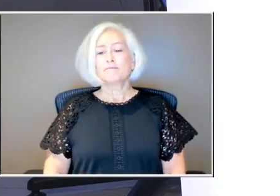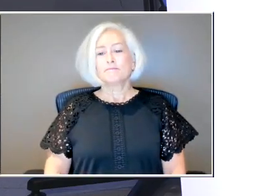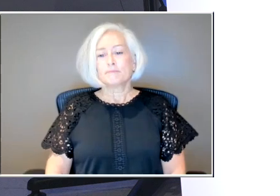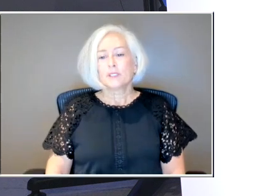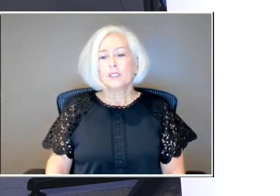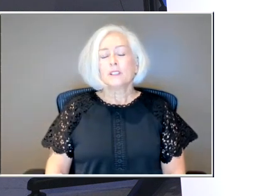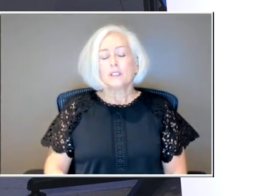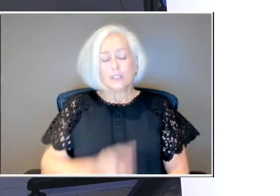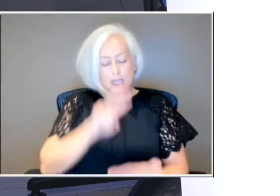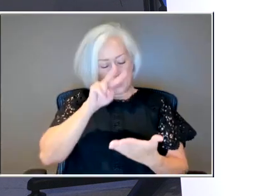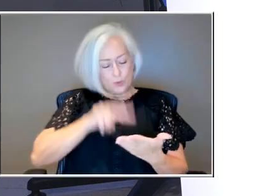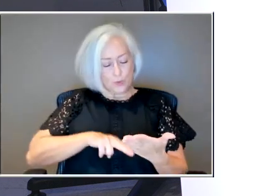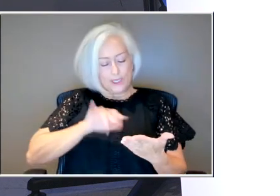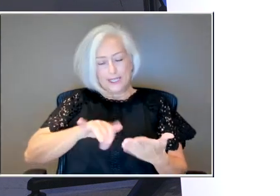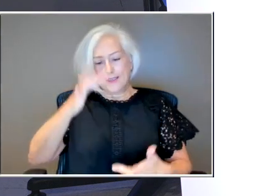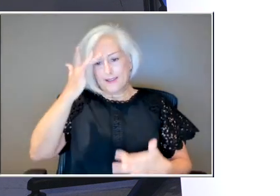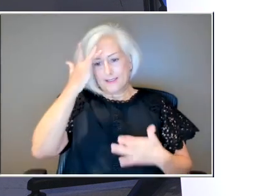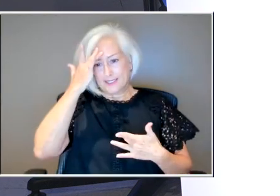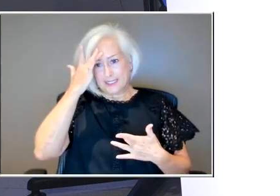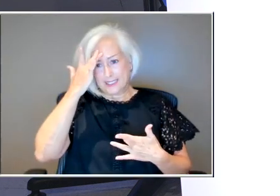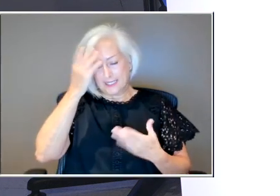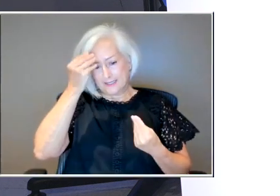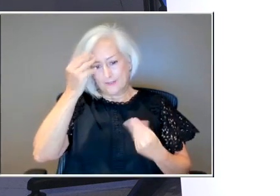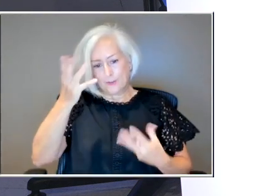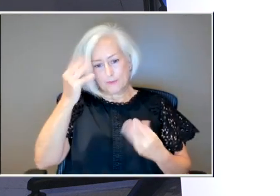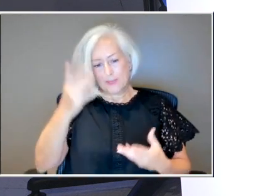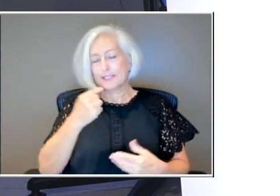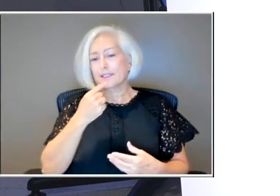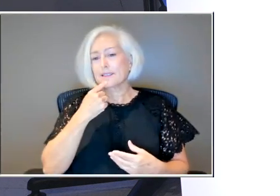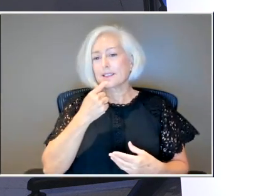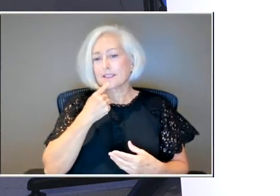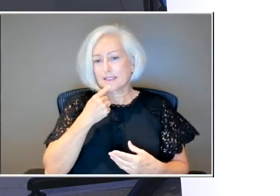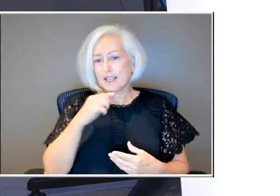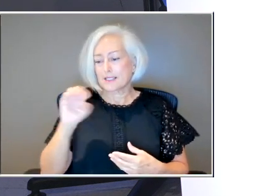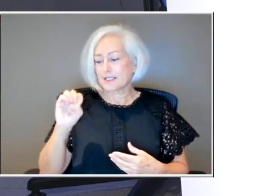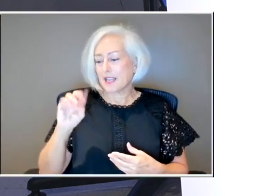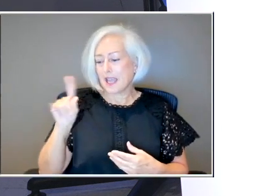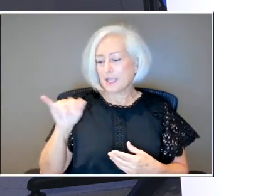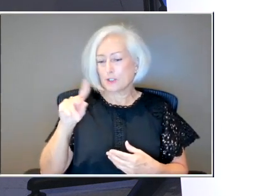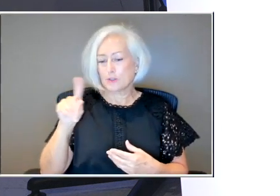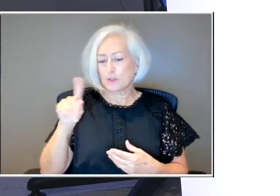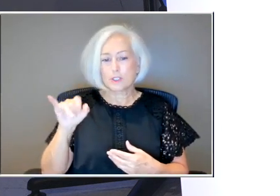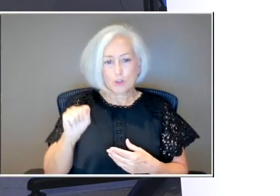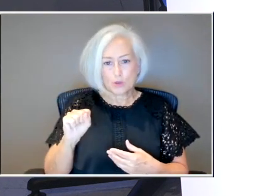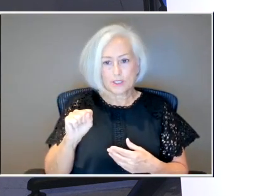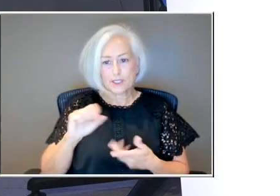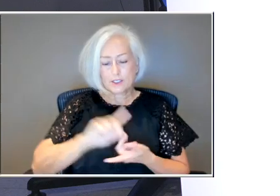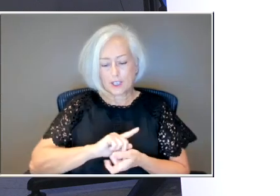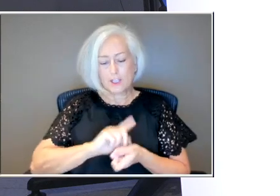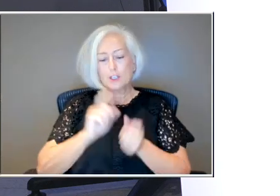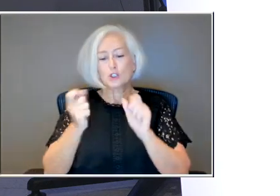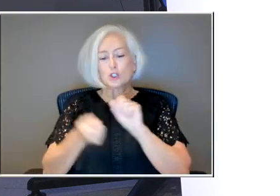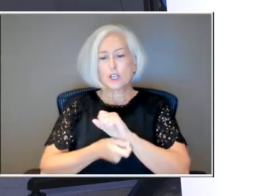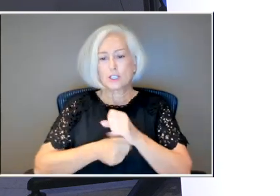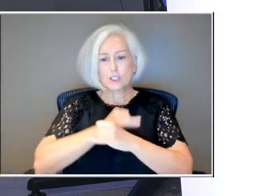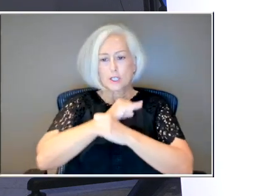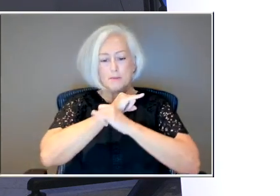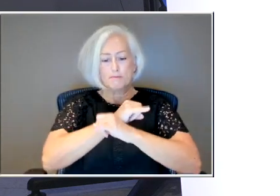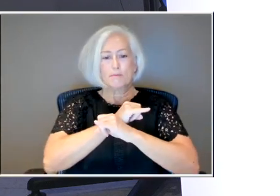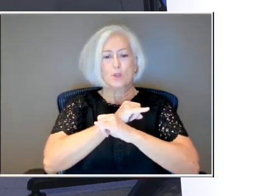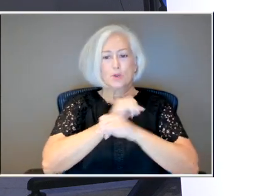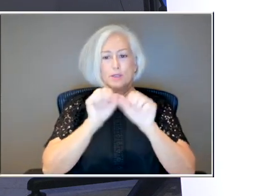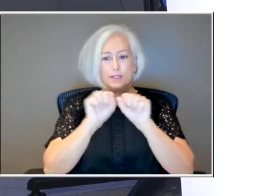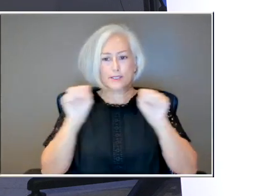disease, I stumbled across some experts who say that endo alters the immune system and has also been linked to cardiovascular